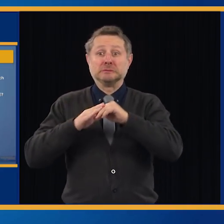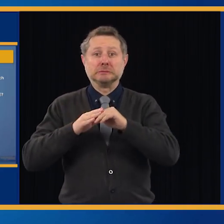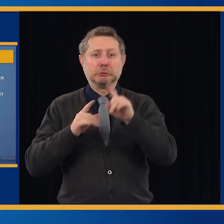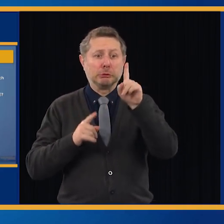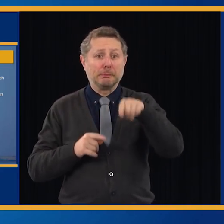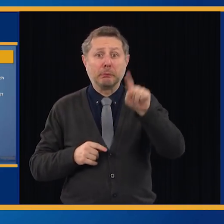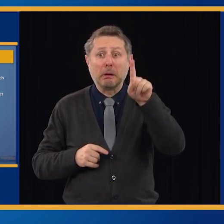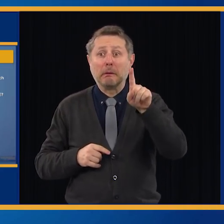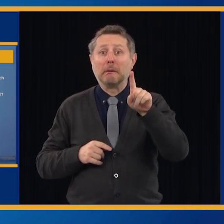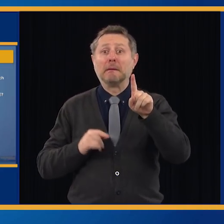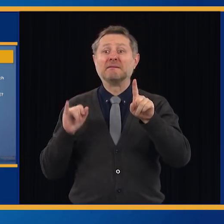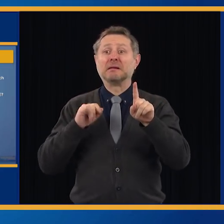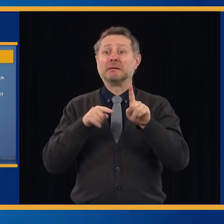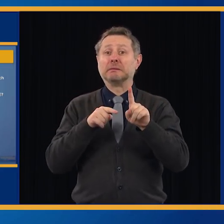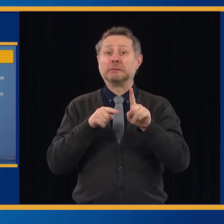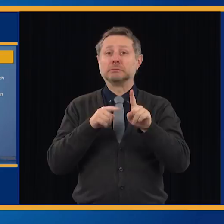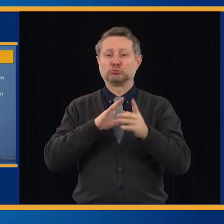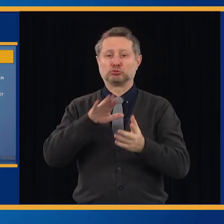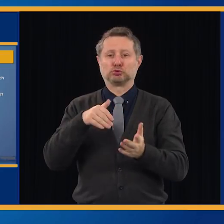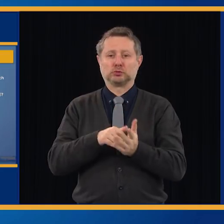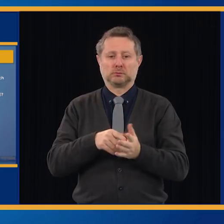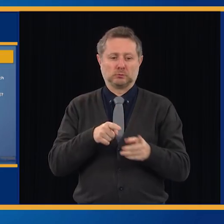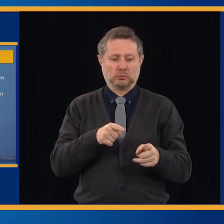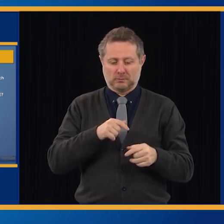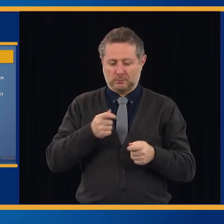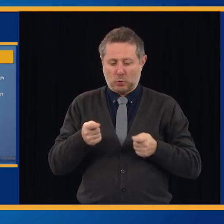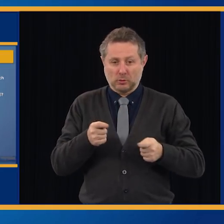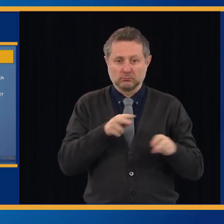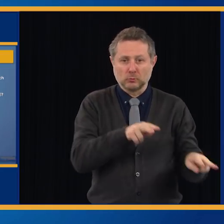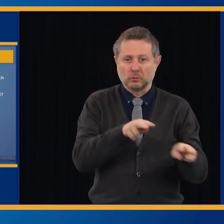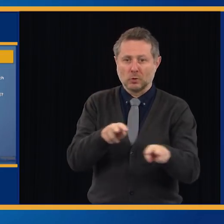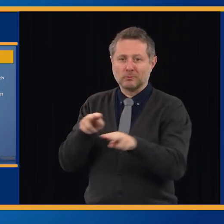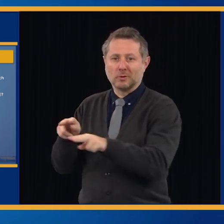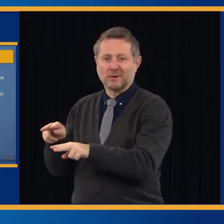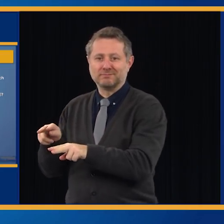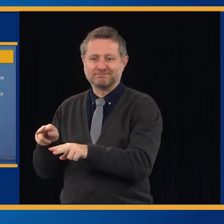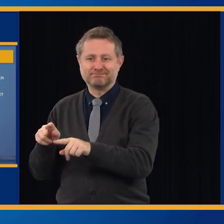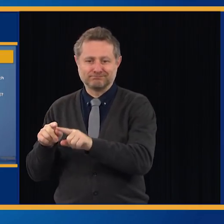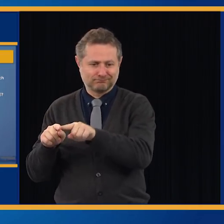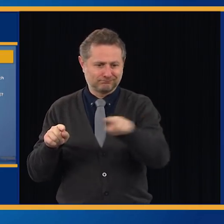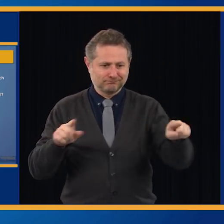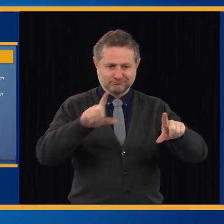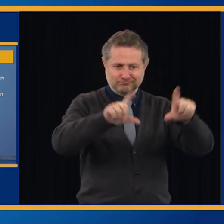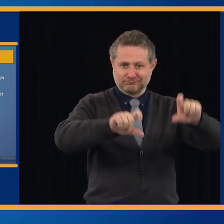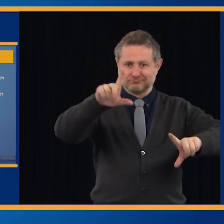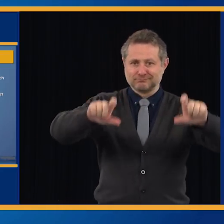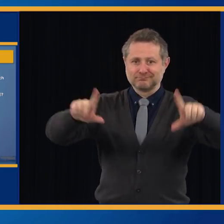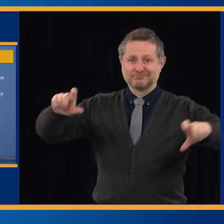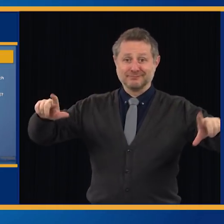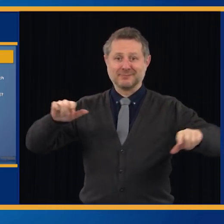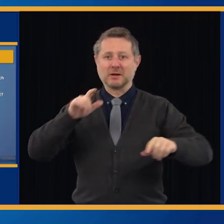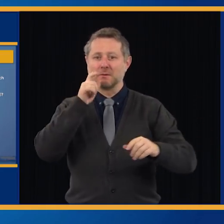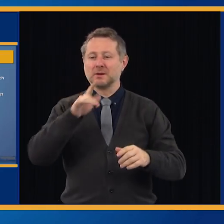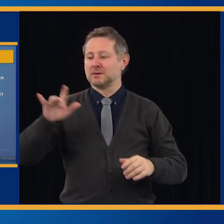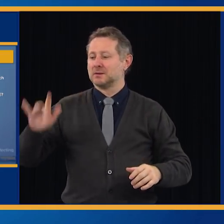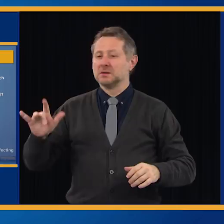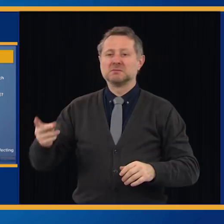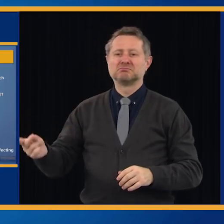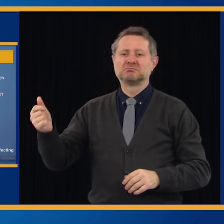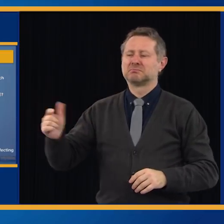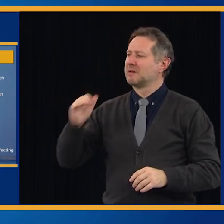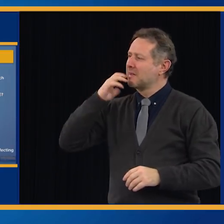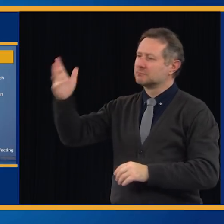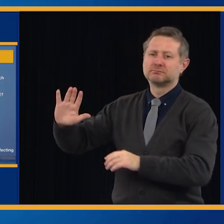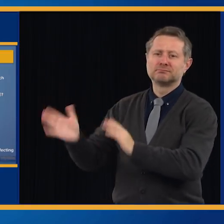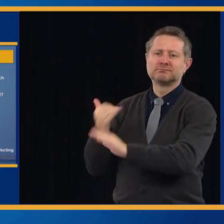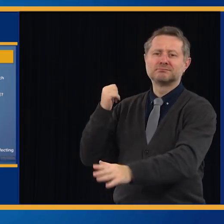central source that's monitoring all these dials that hits the danger button so you could actually slow down